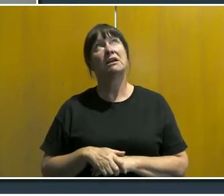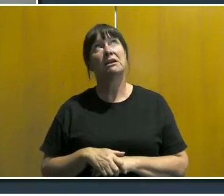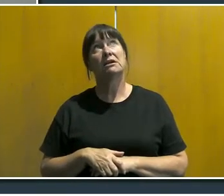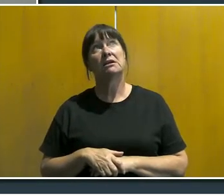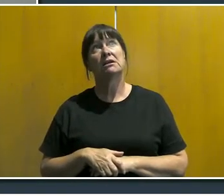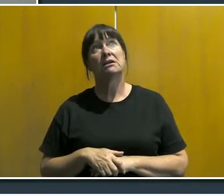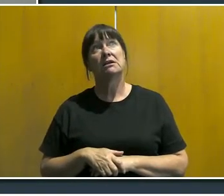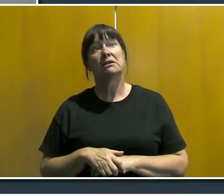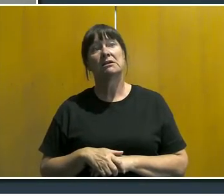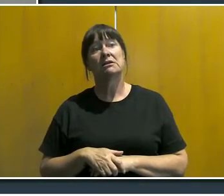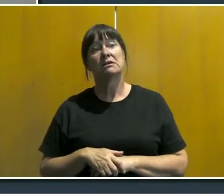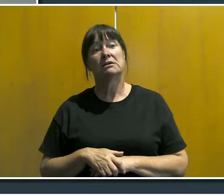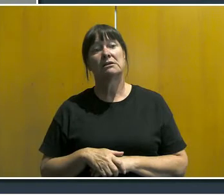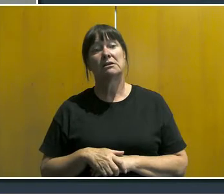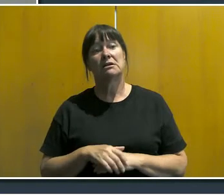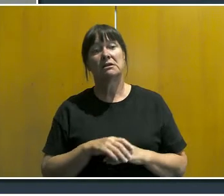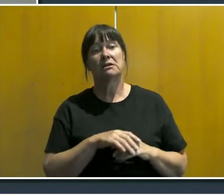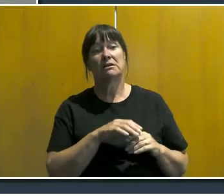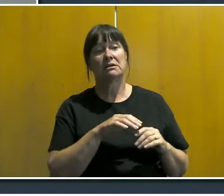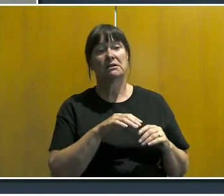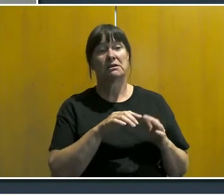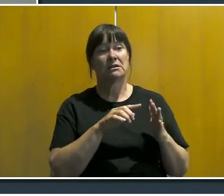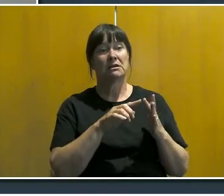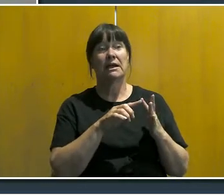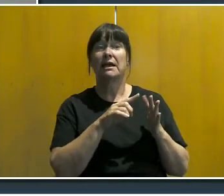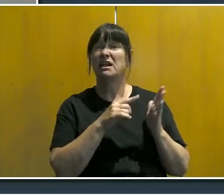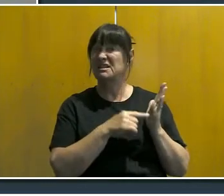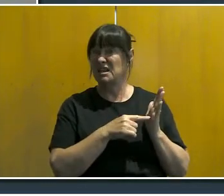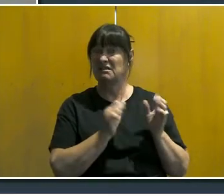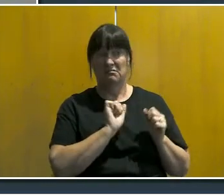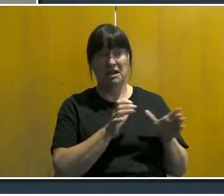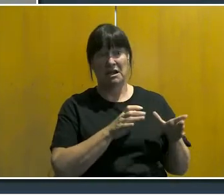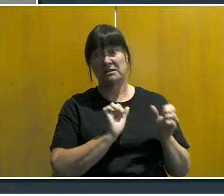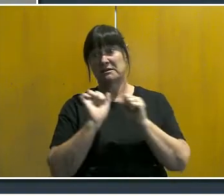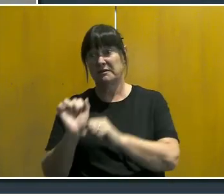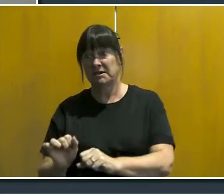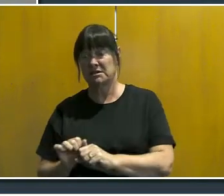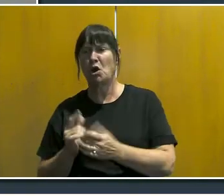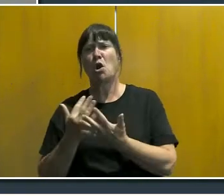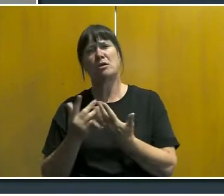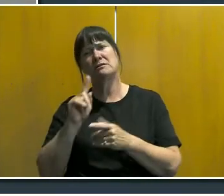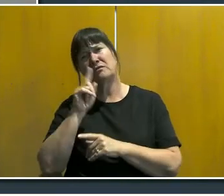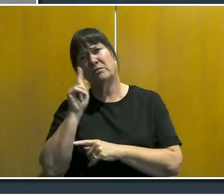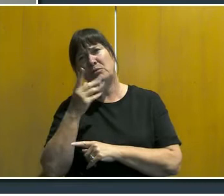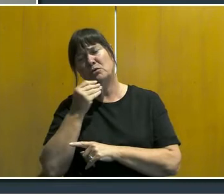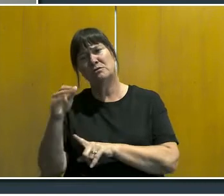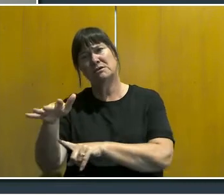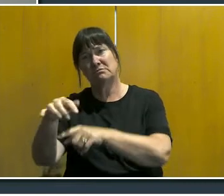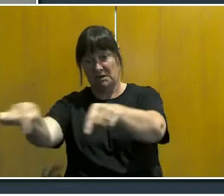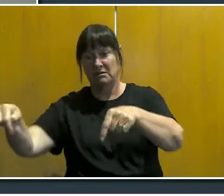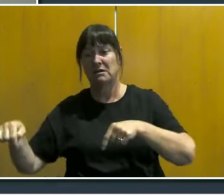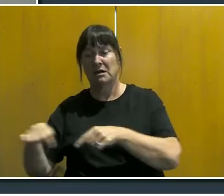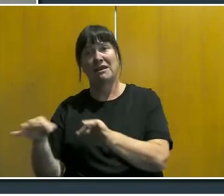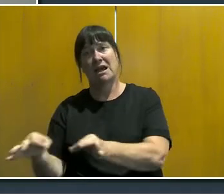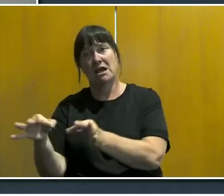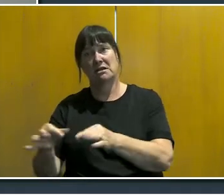EIT bring their classes down there, so there's a great diversity of people take the opportunity to use it, and it's